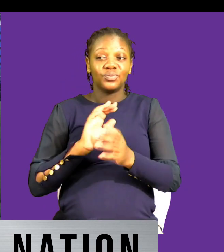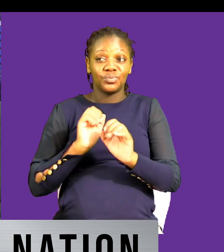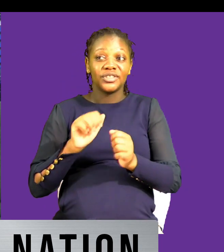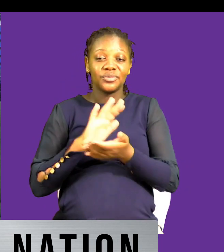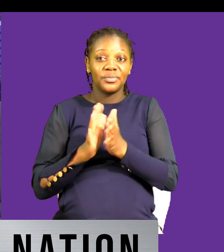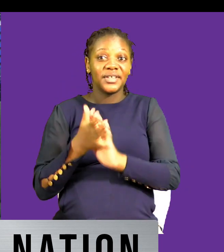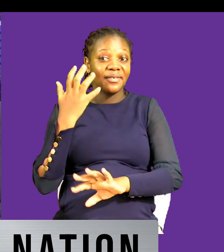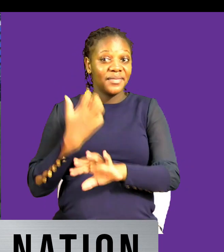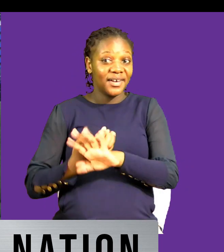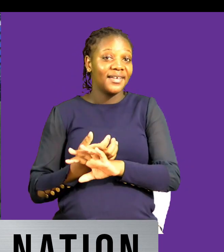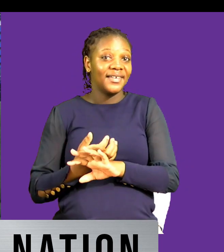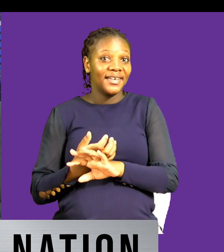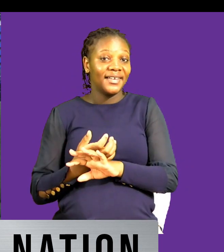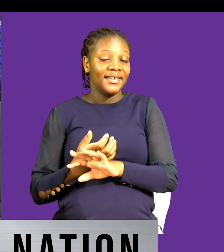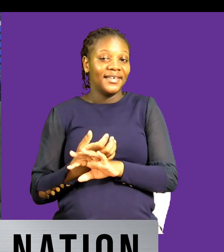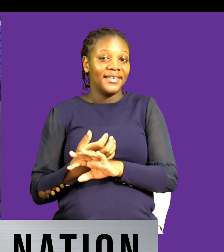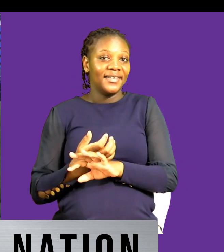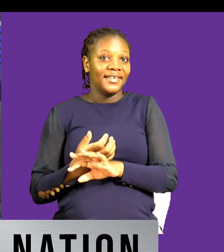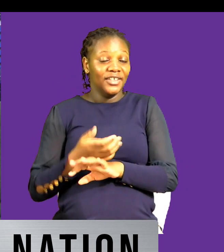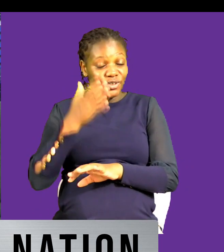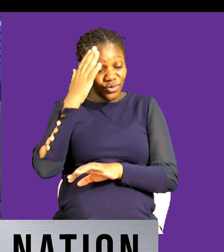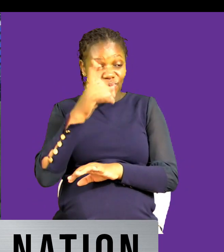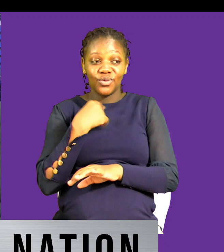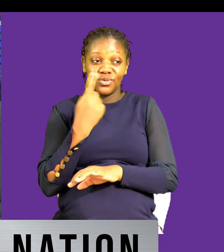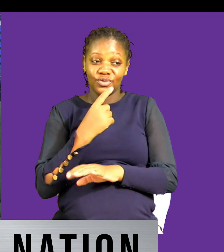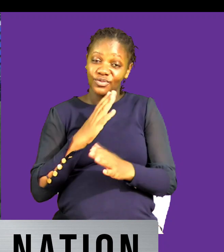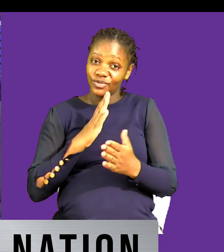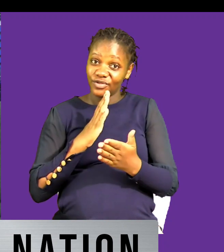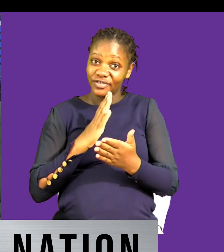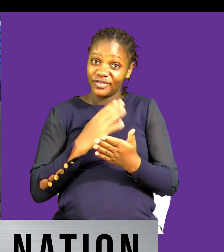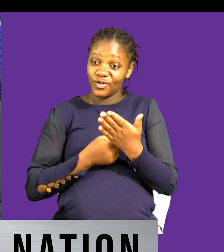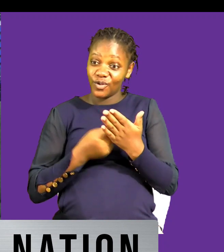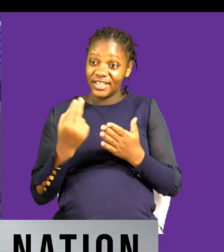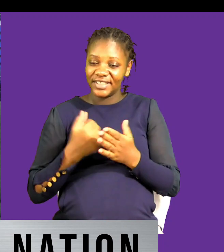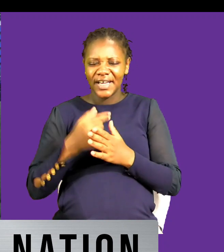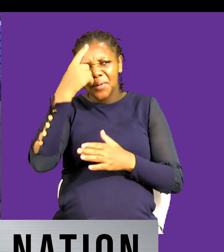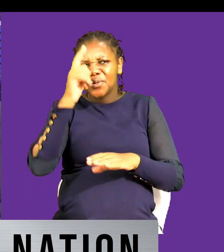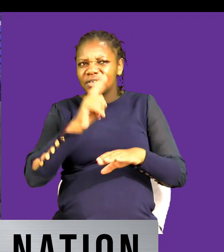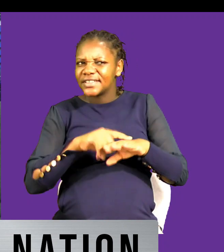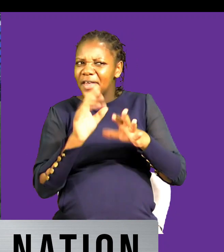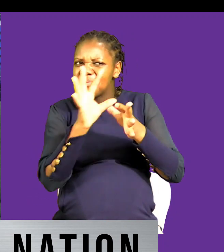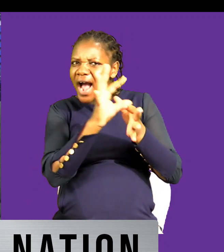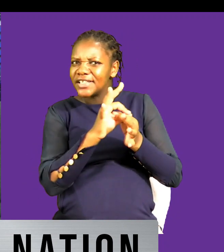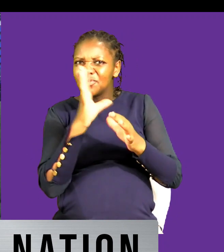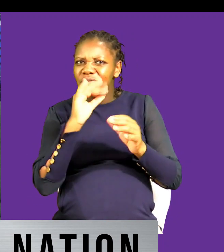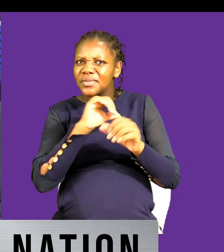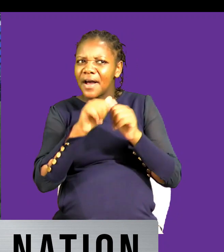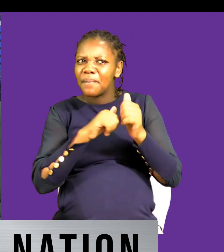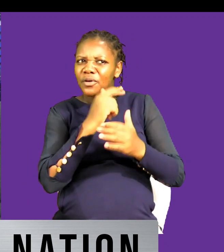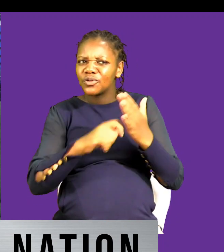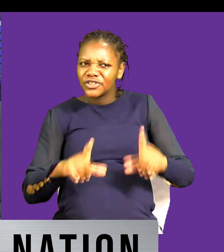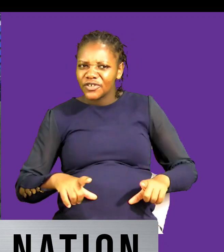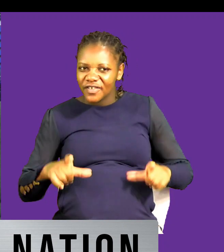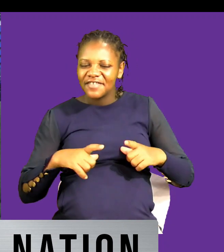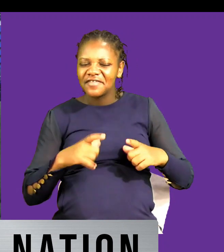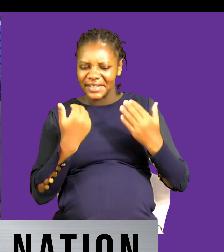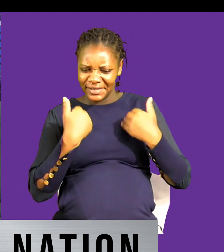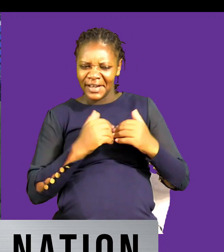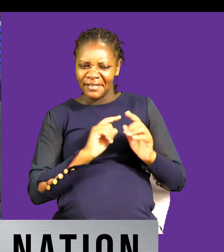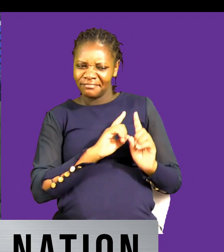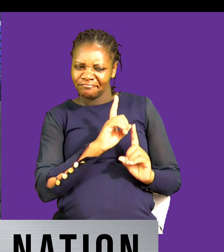when Azimio are talking about cost of living, there's a lot of questions as to how they themselves have dealt with some